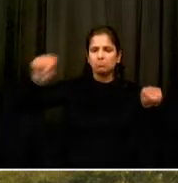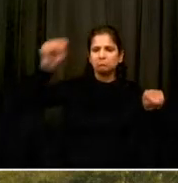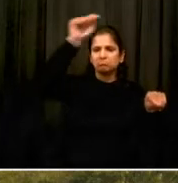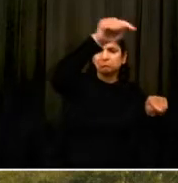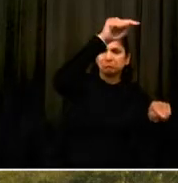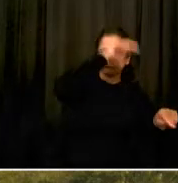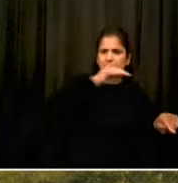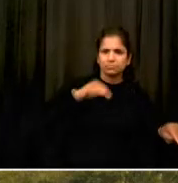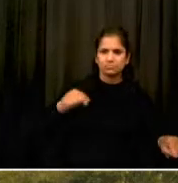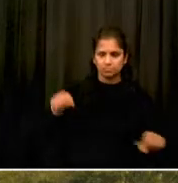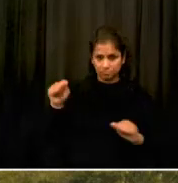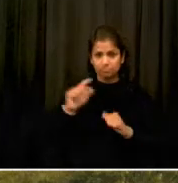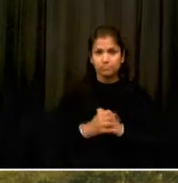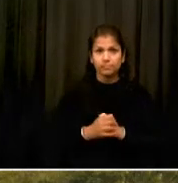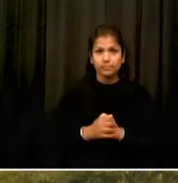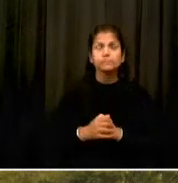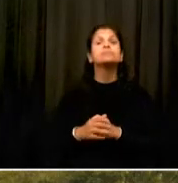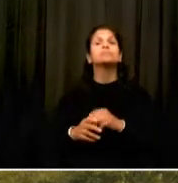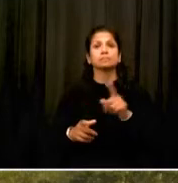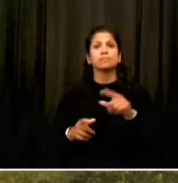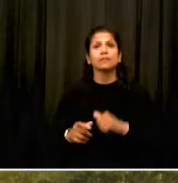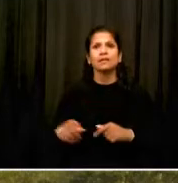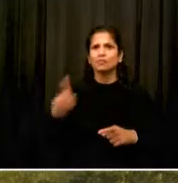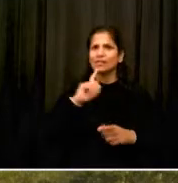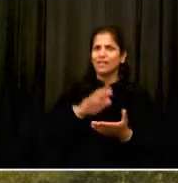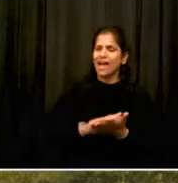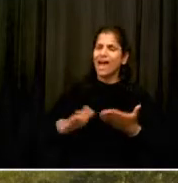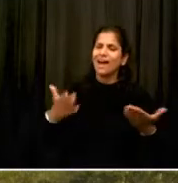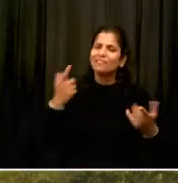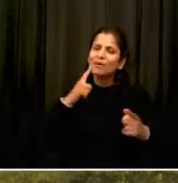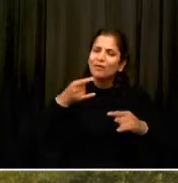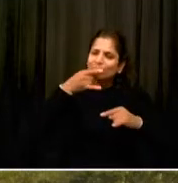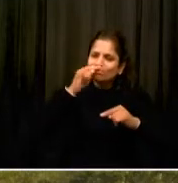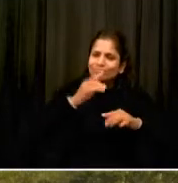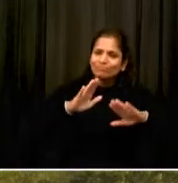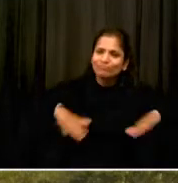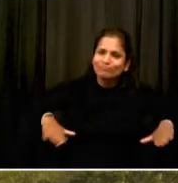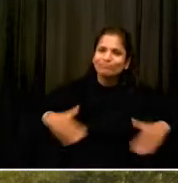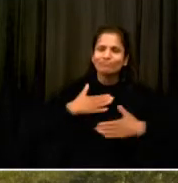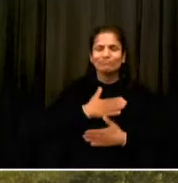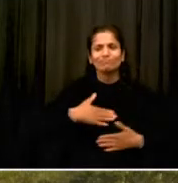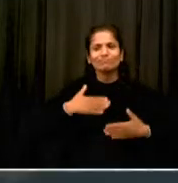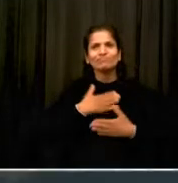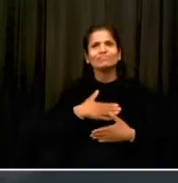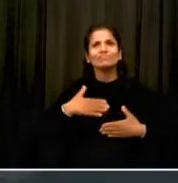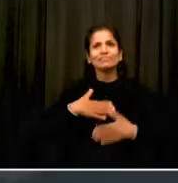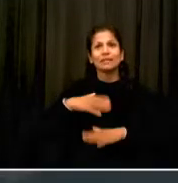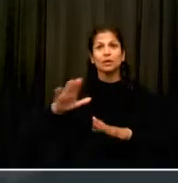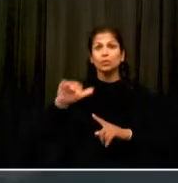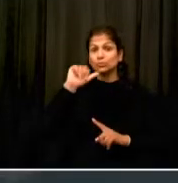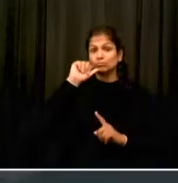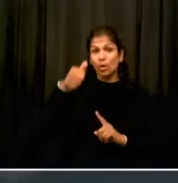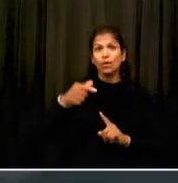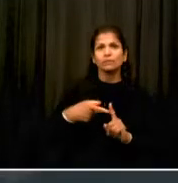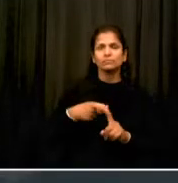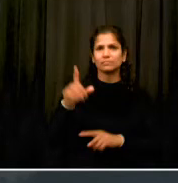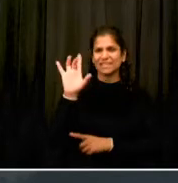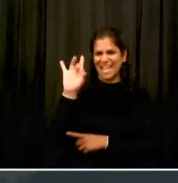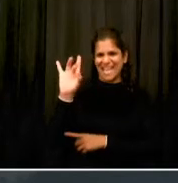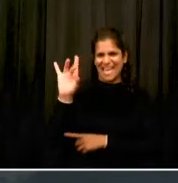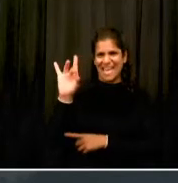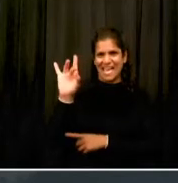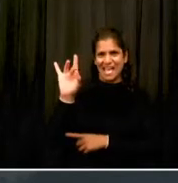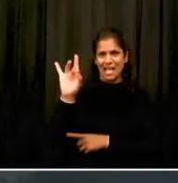people, especially as it's gotten so hot. So tomorrow, 8 public pools will open up for the first time this